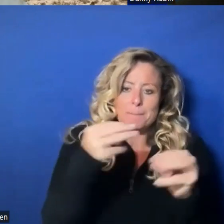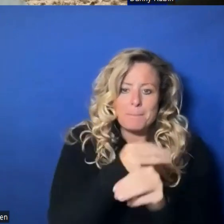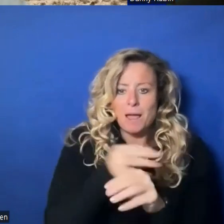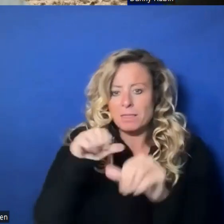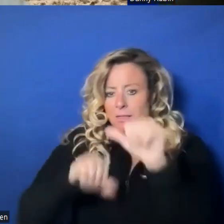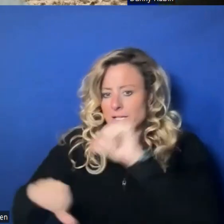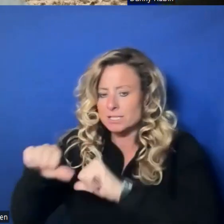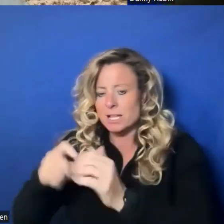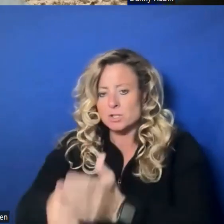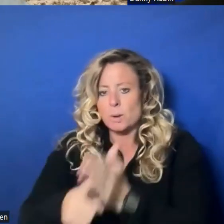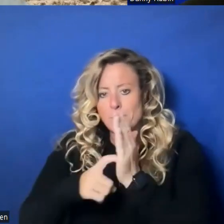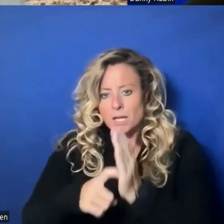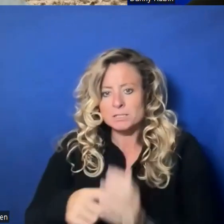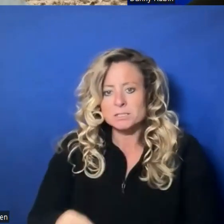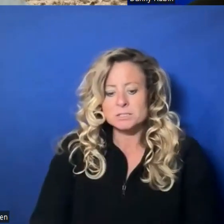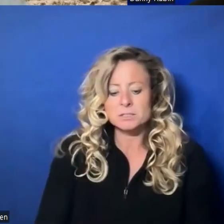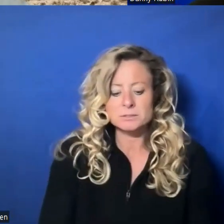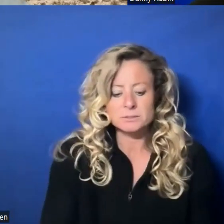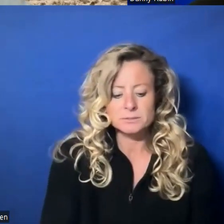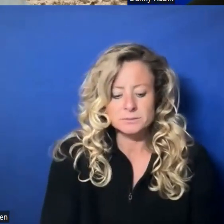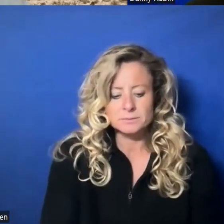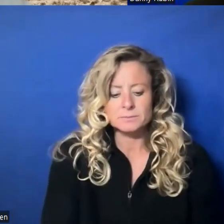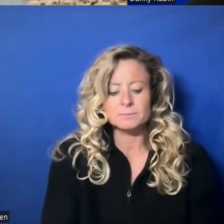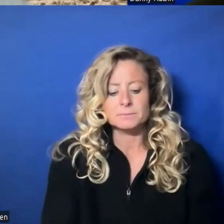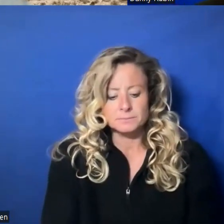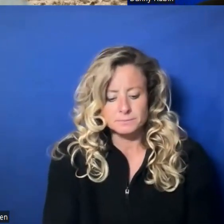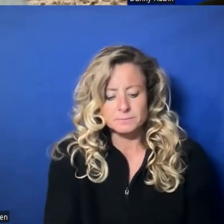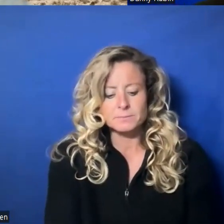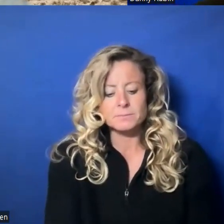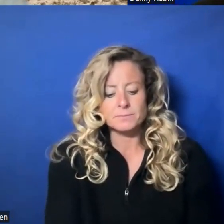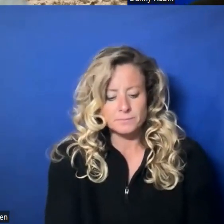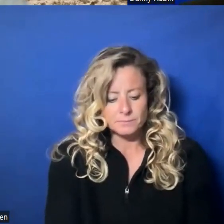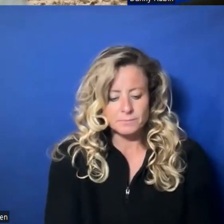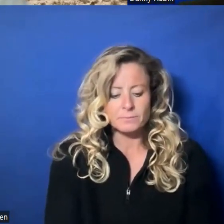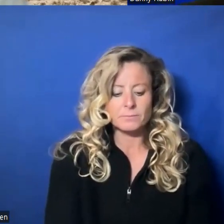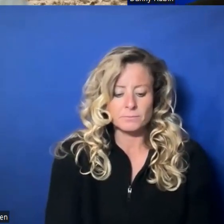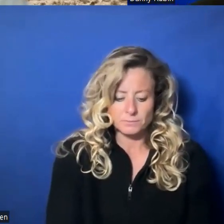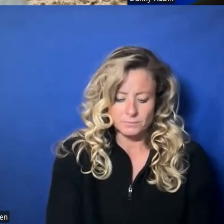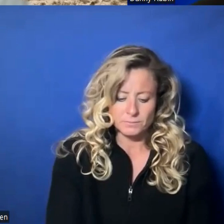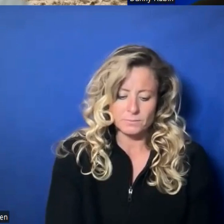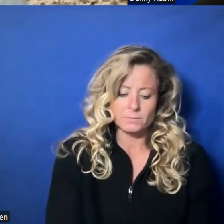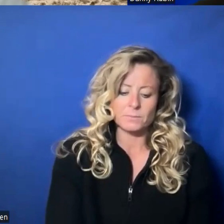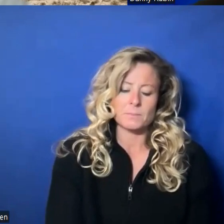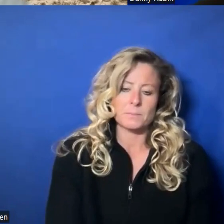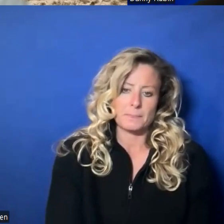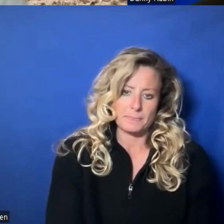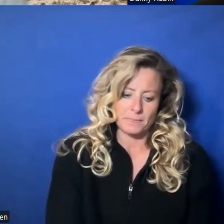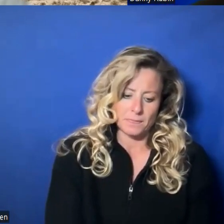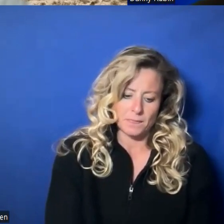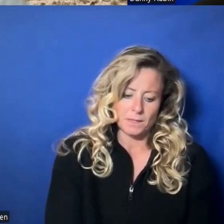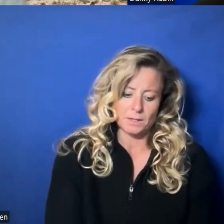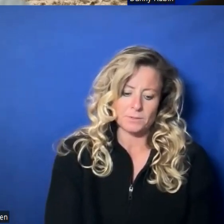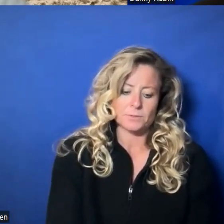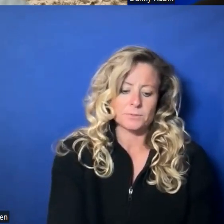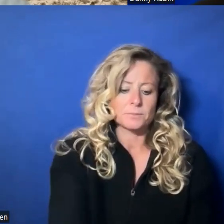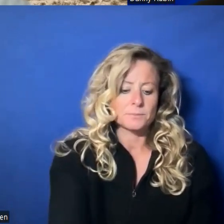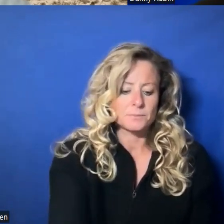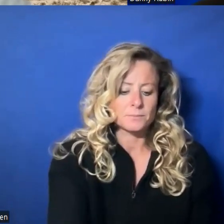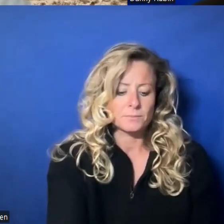a must, okay? Okay. But it's sorry to be so, I don't